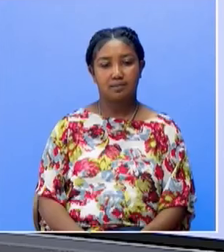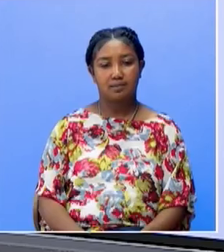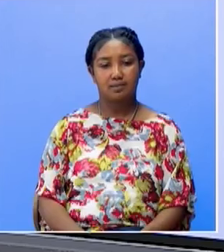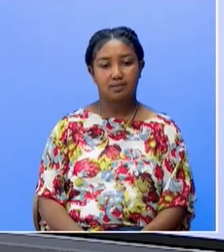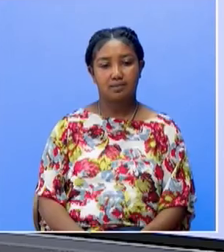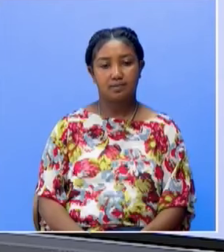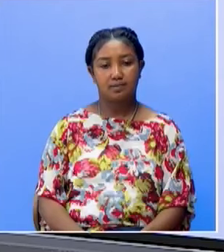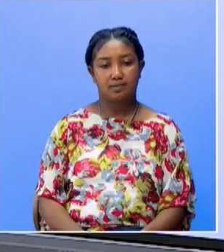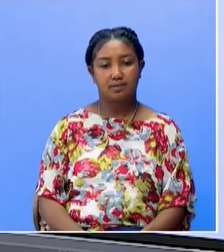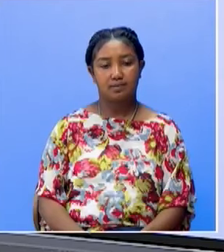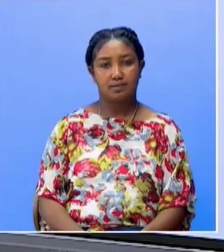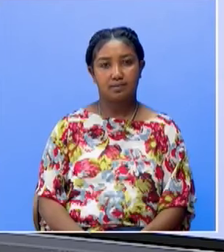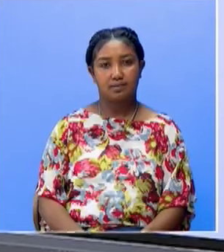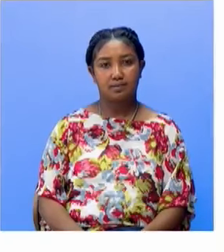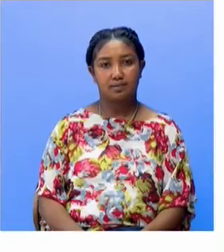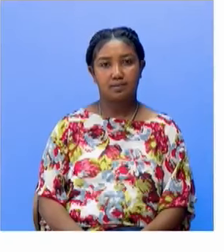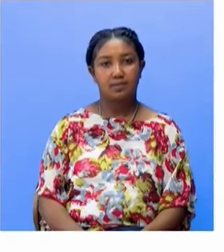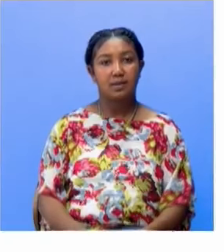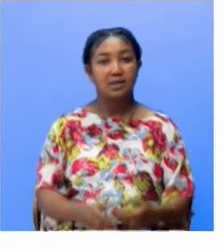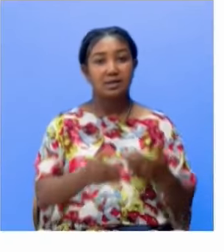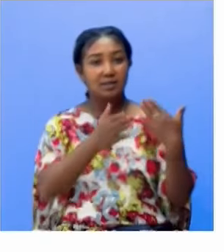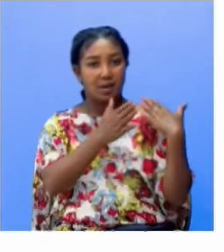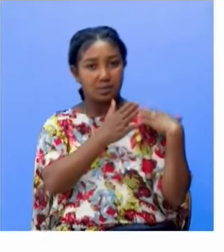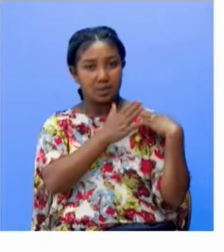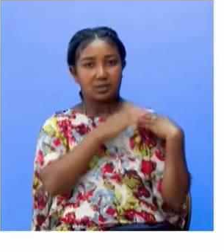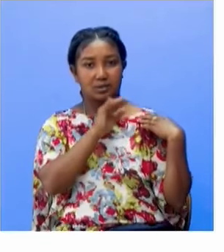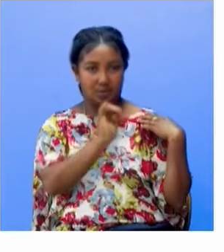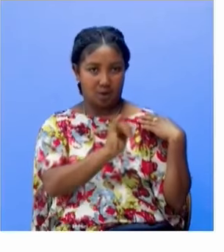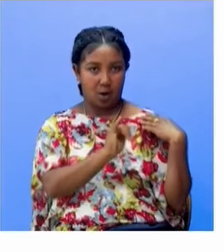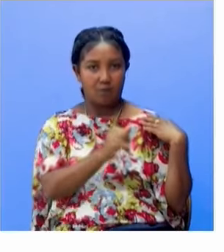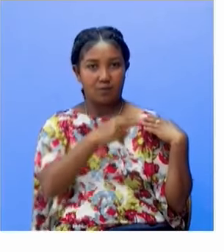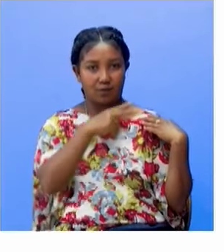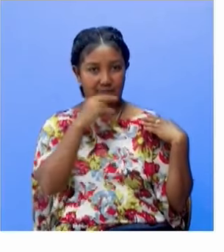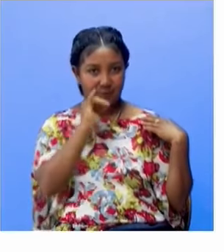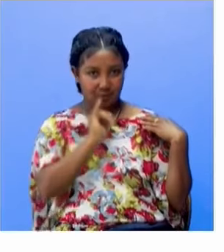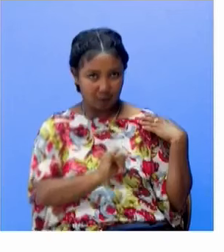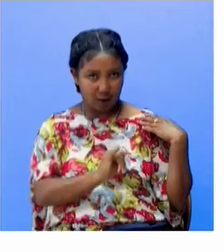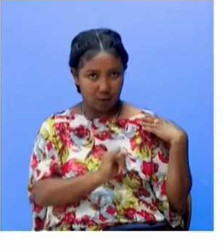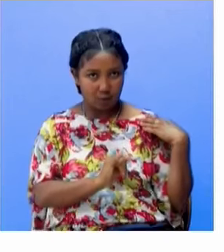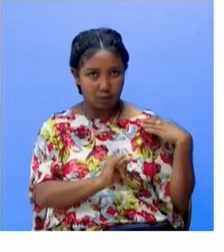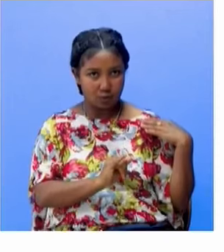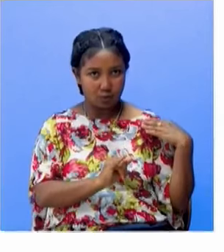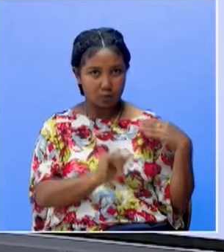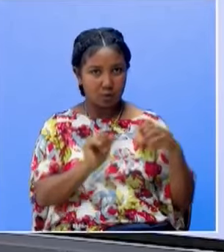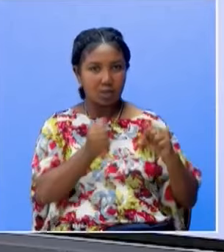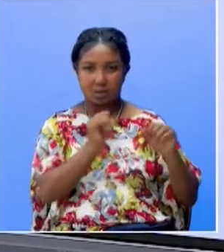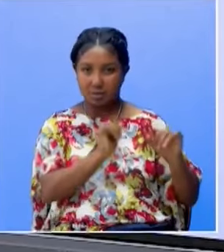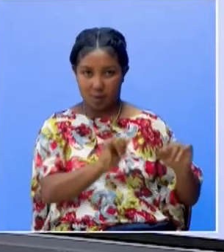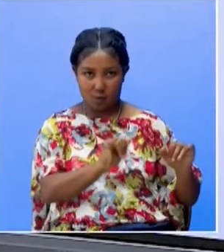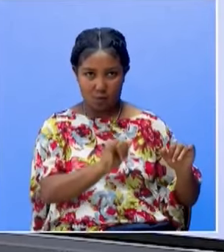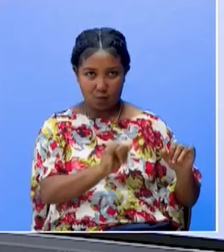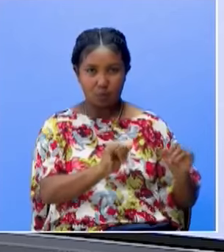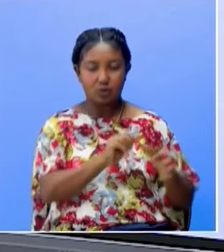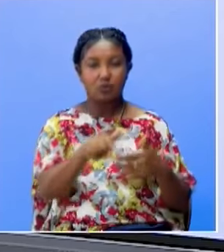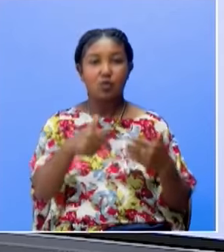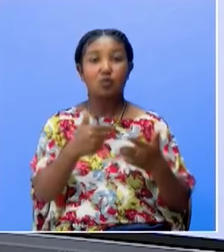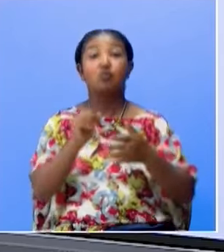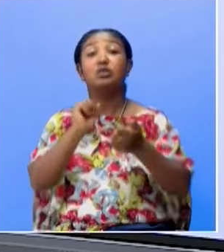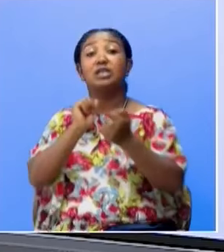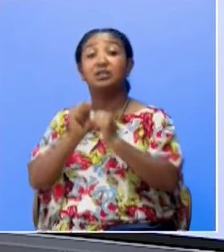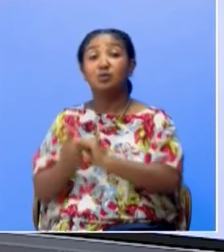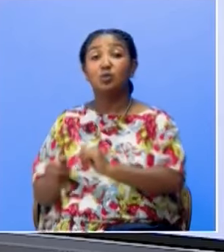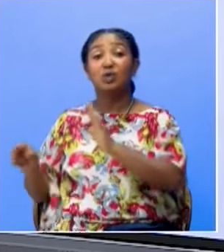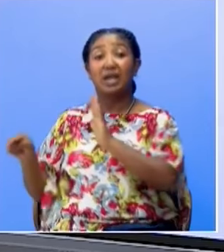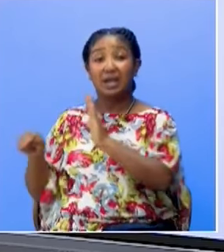Come on. The subject is here, this one. The verb is cleaned, isn't it? So to change this one